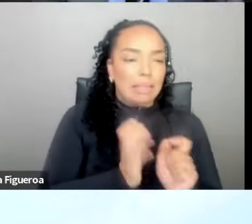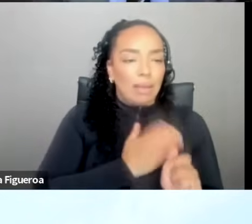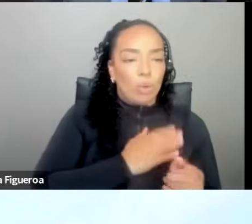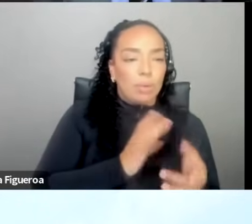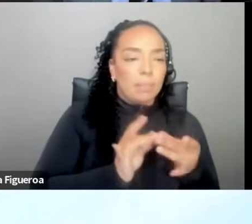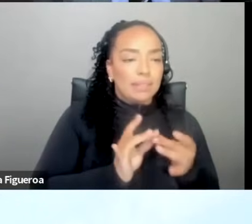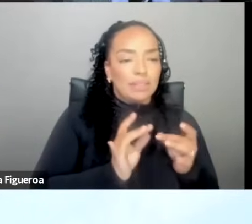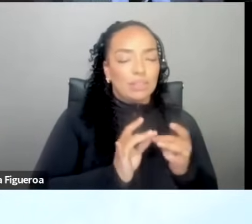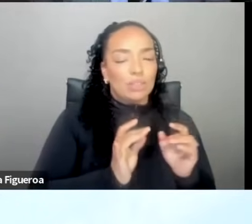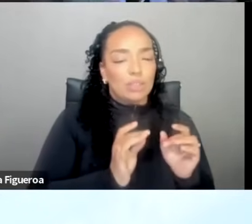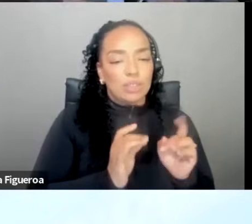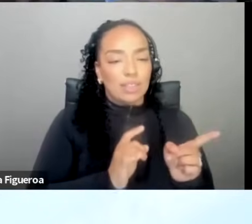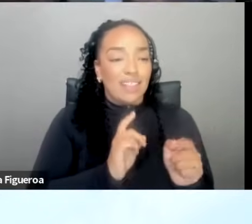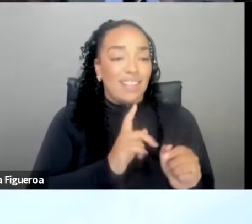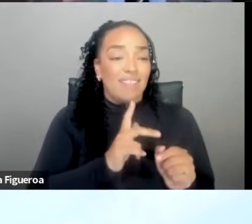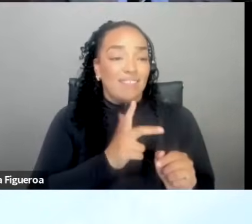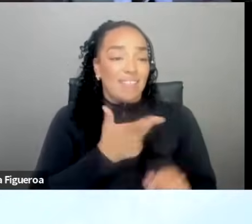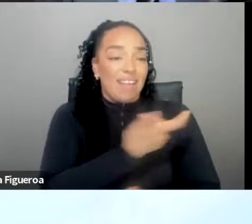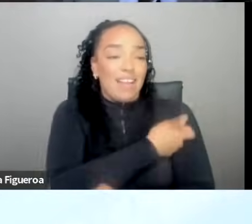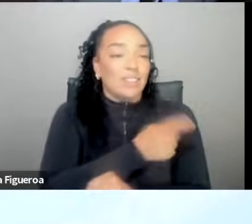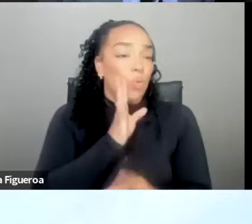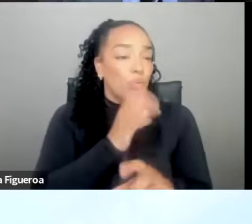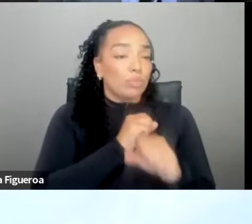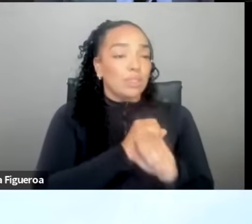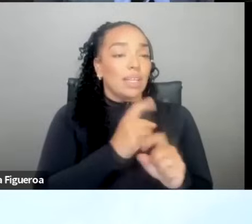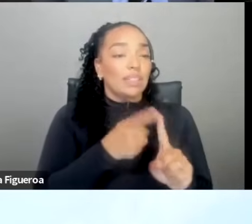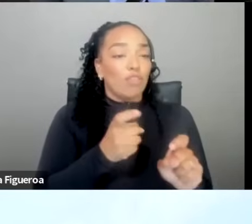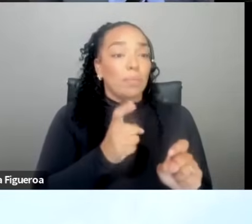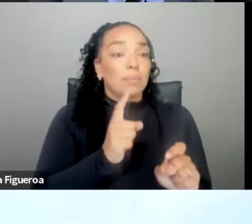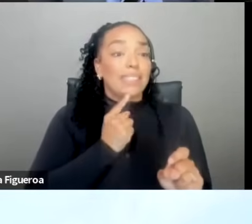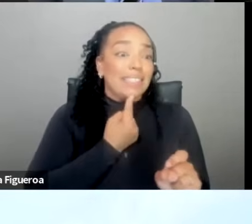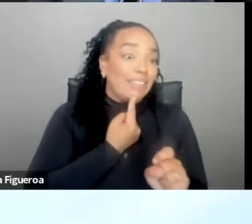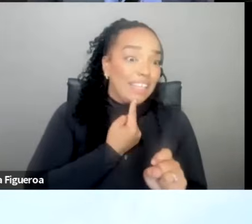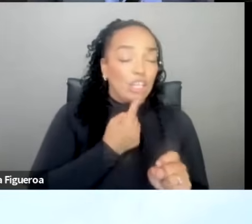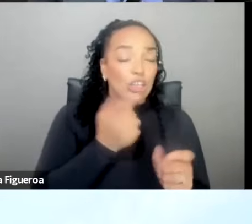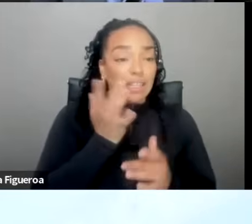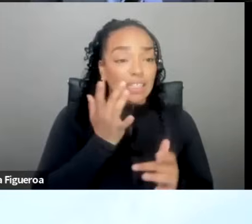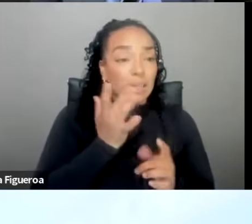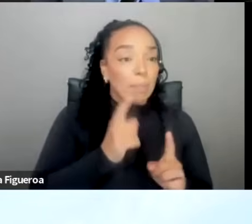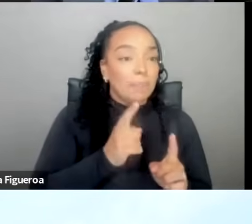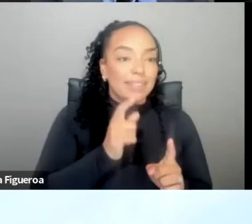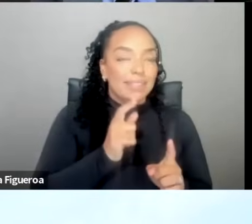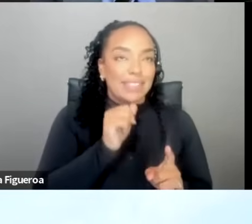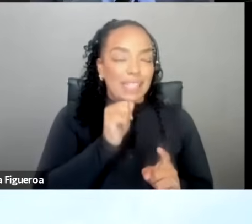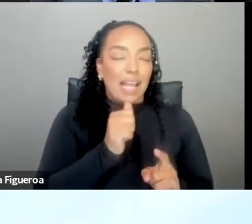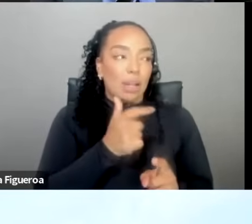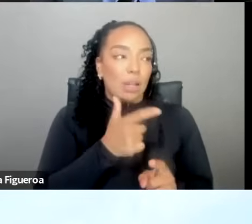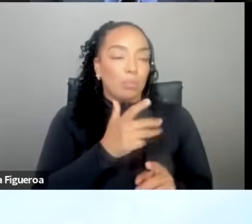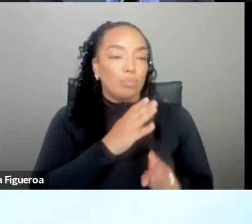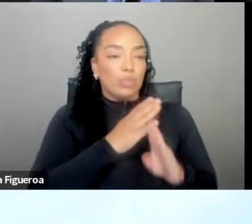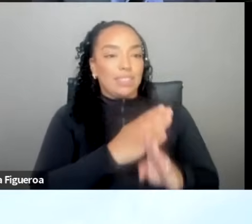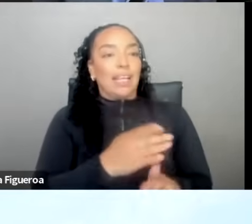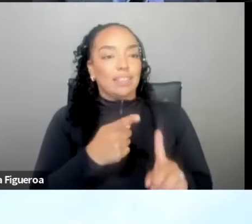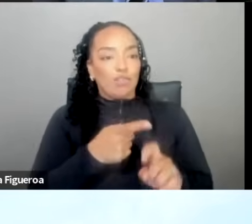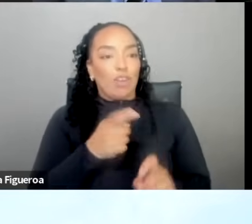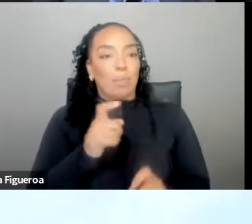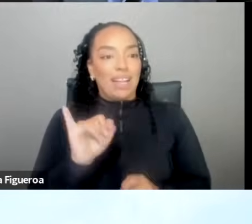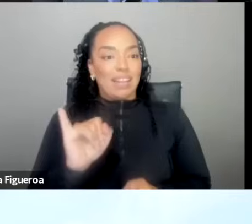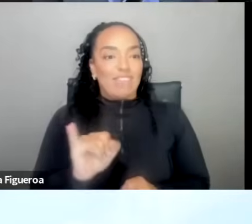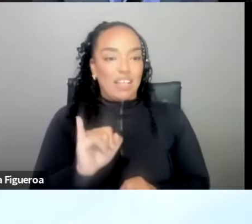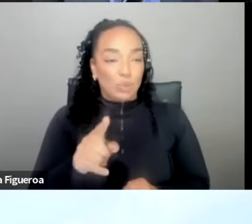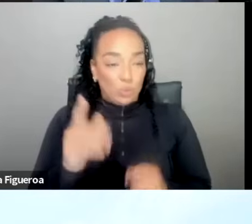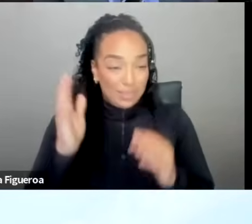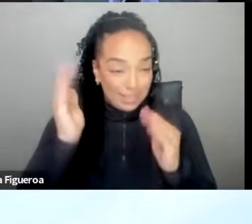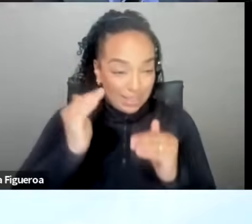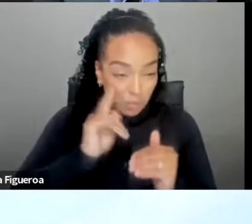vaccine protects from severe illness, but not necessarily from infection altogether. Do you anticipate it to be a